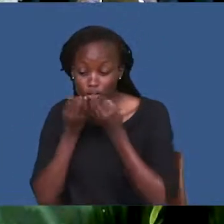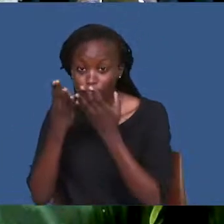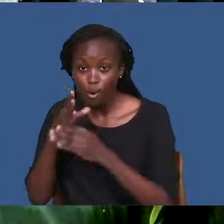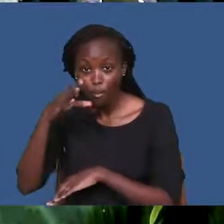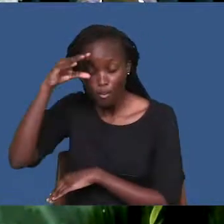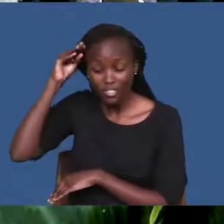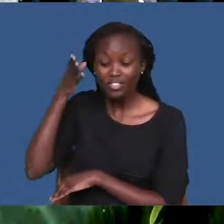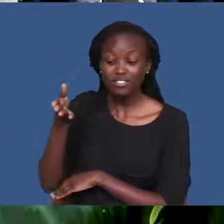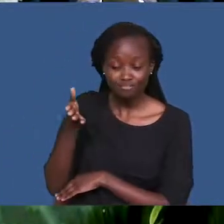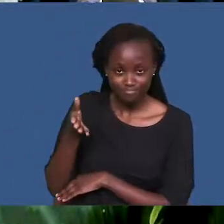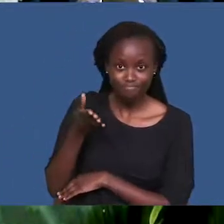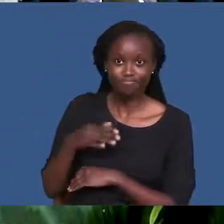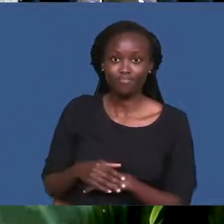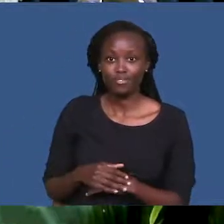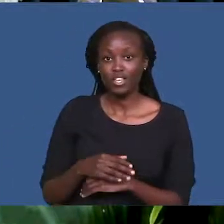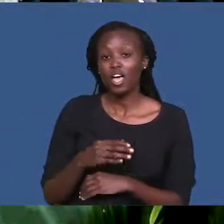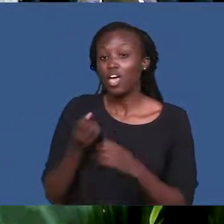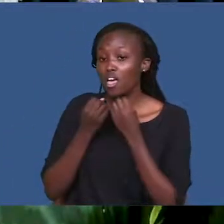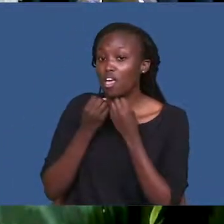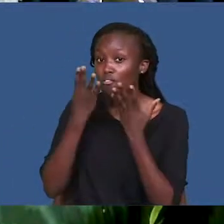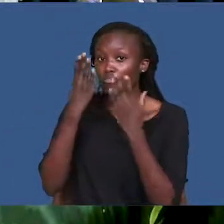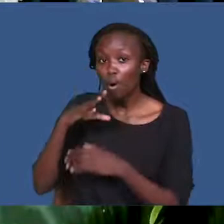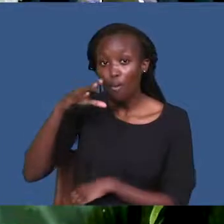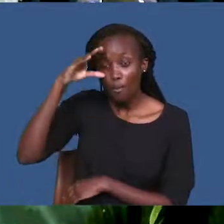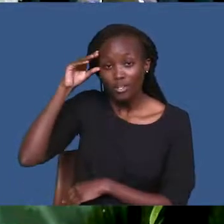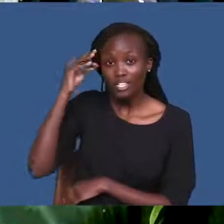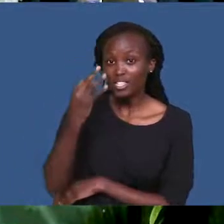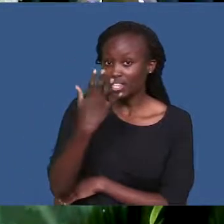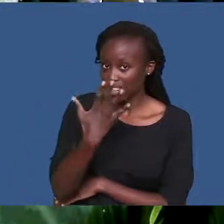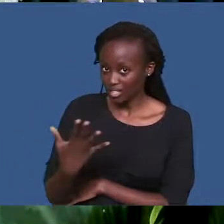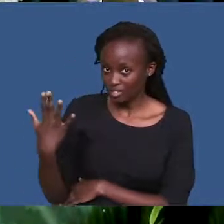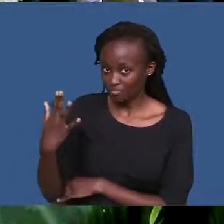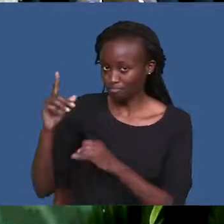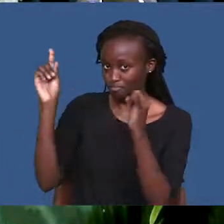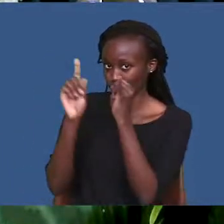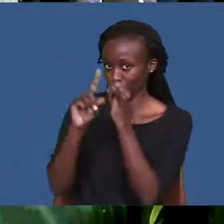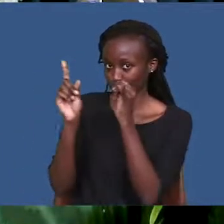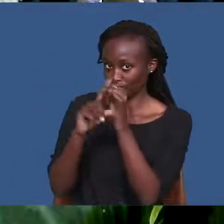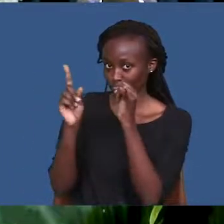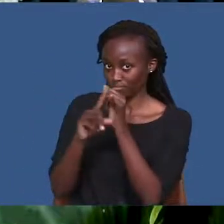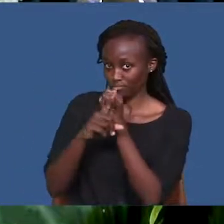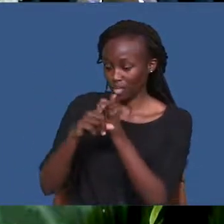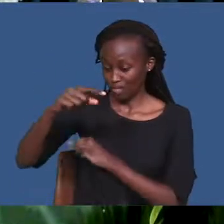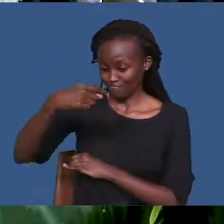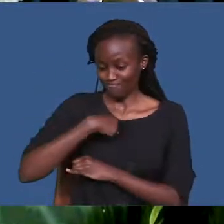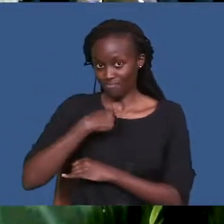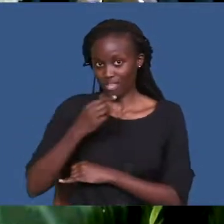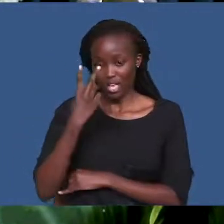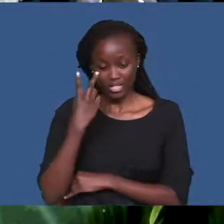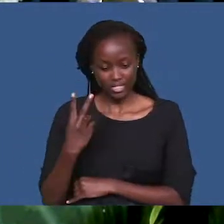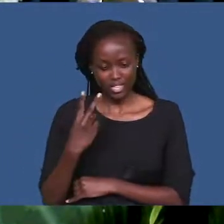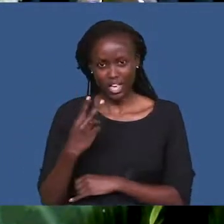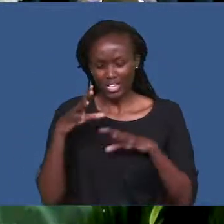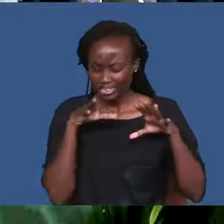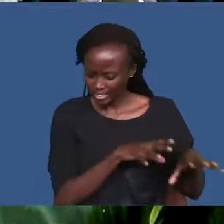these things, these three things. One, I have seen the affliction of my people.